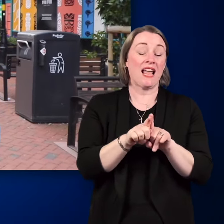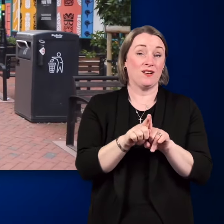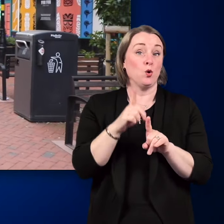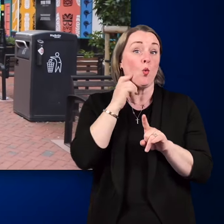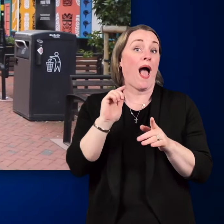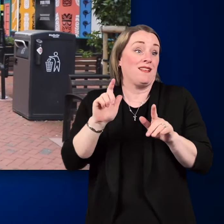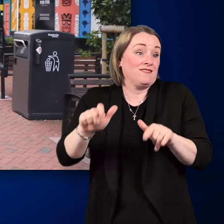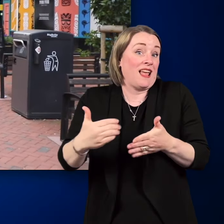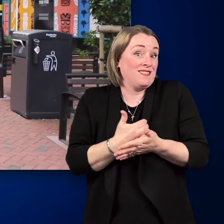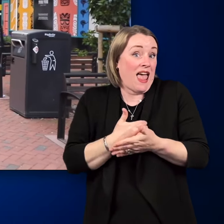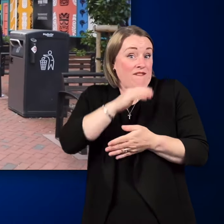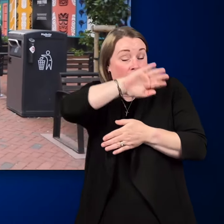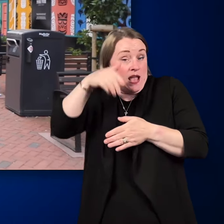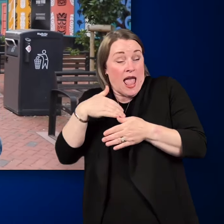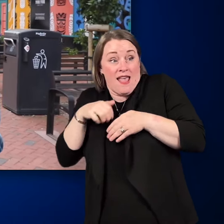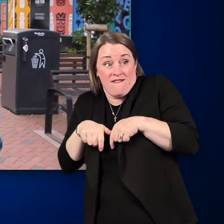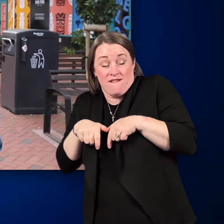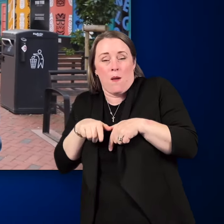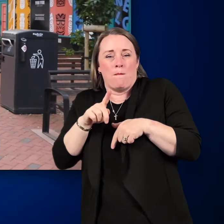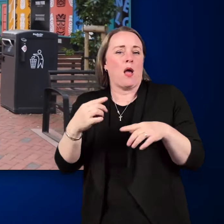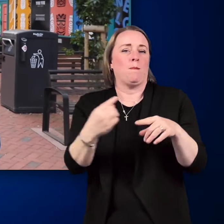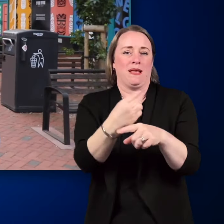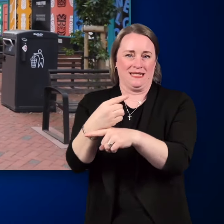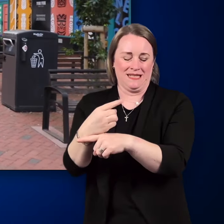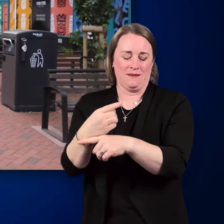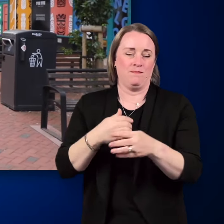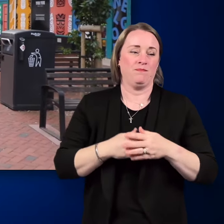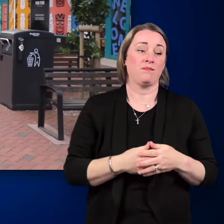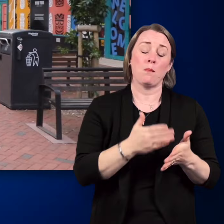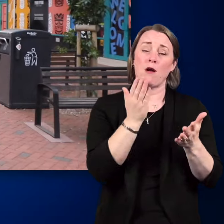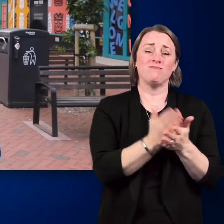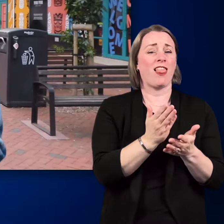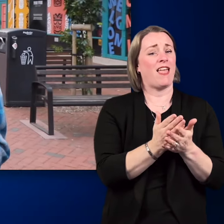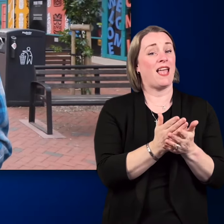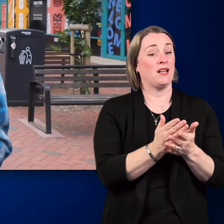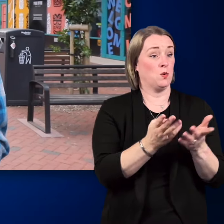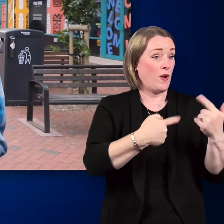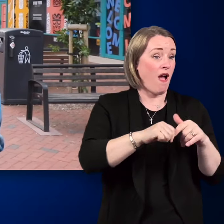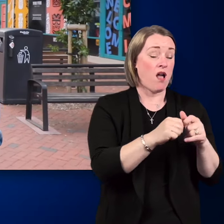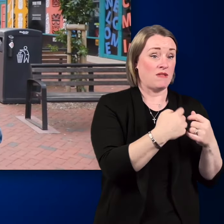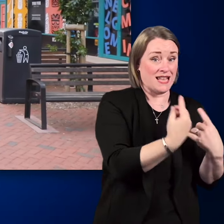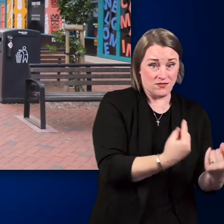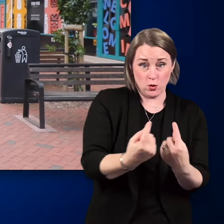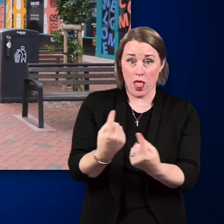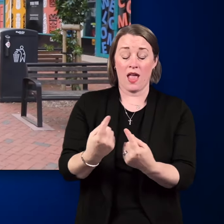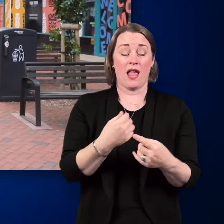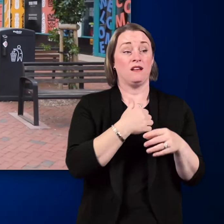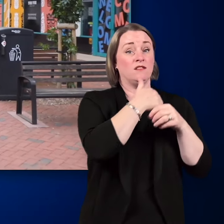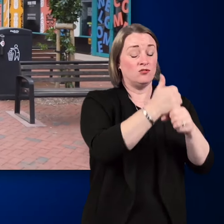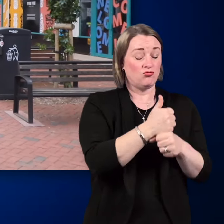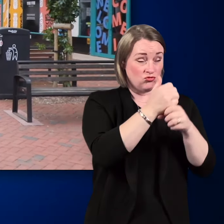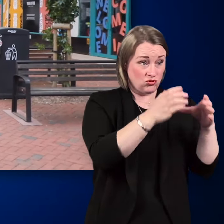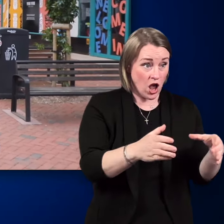are too many of us, individually, as Christians, maybe as churches, in